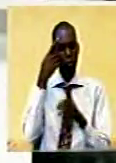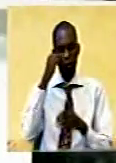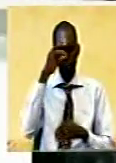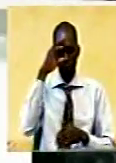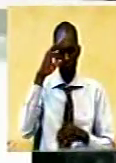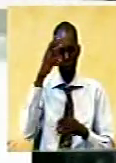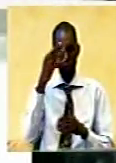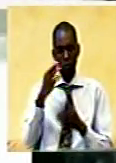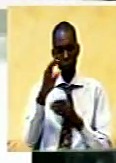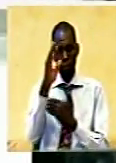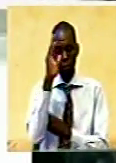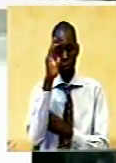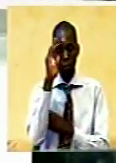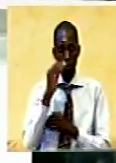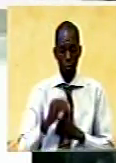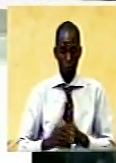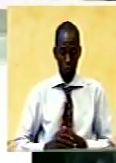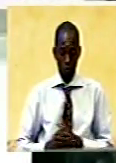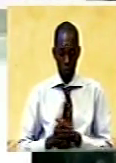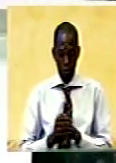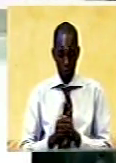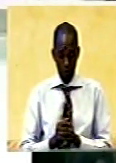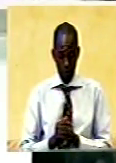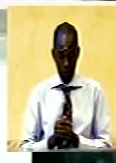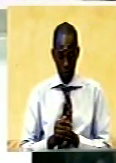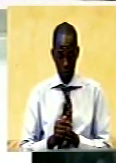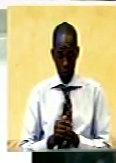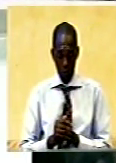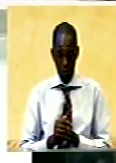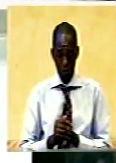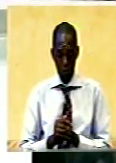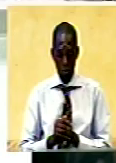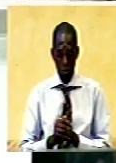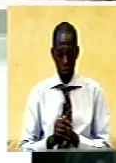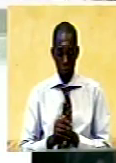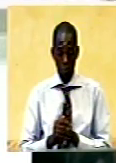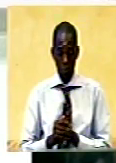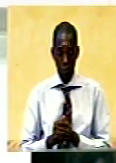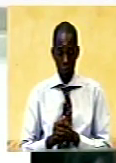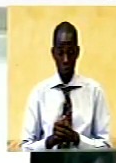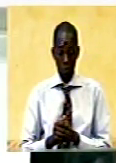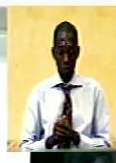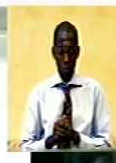him. Pray for the man of God.